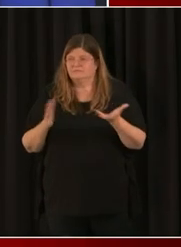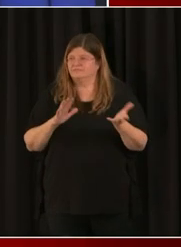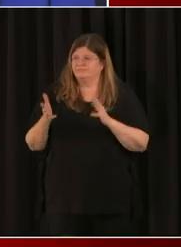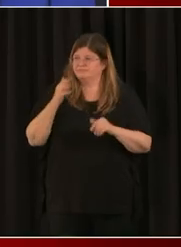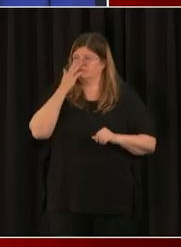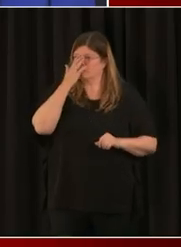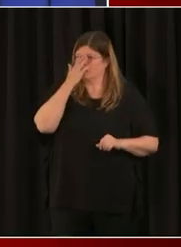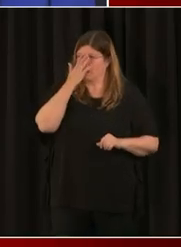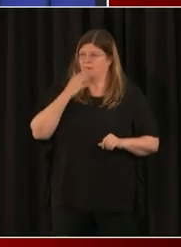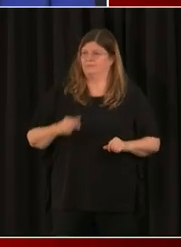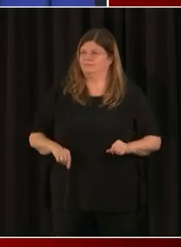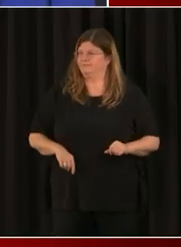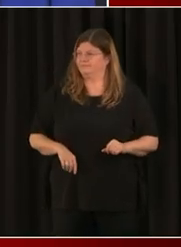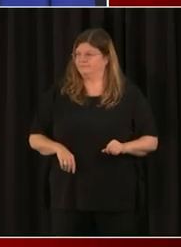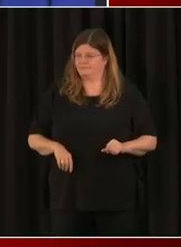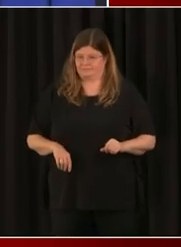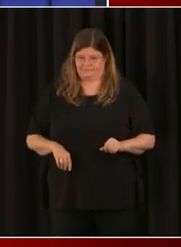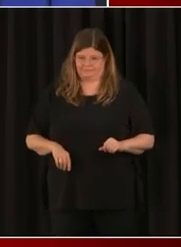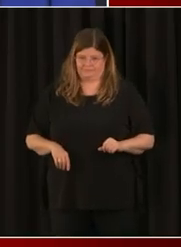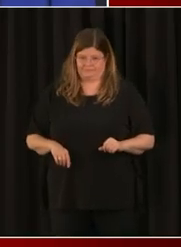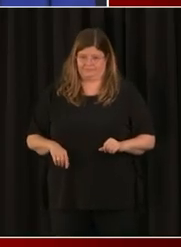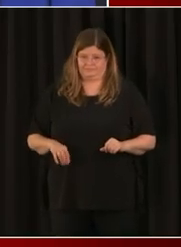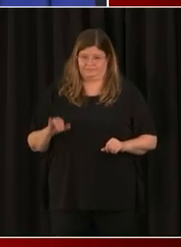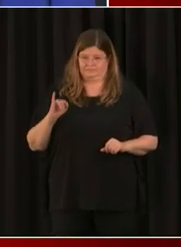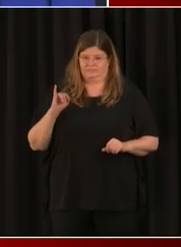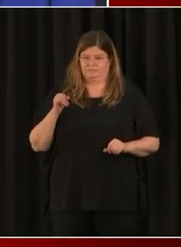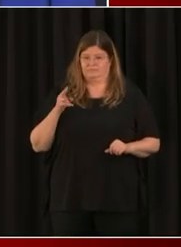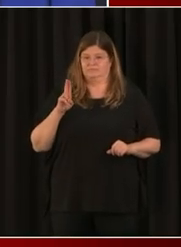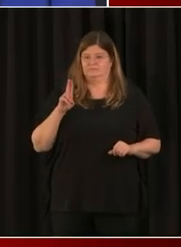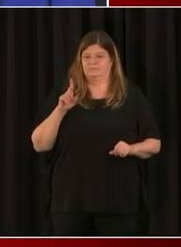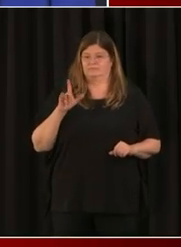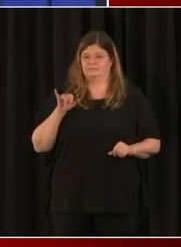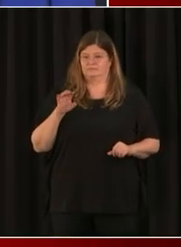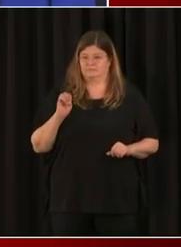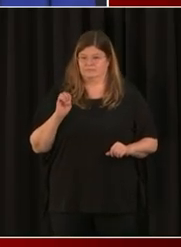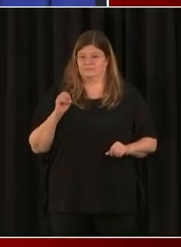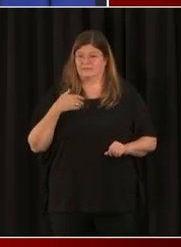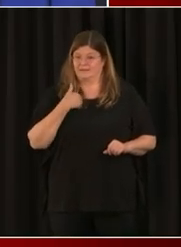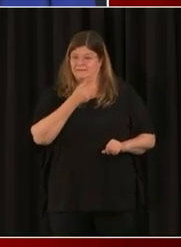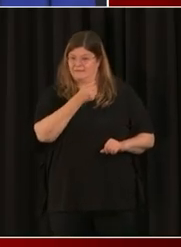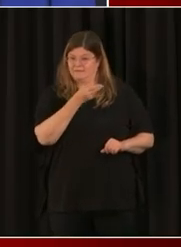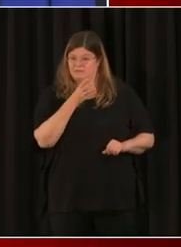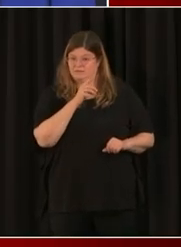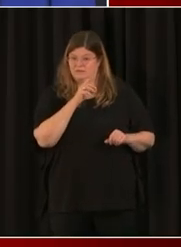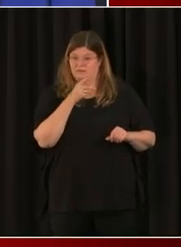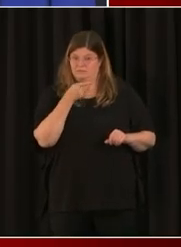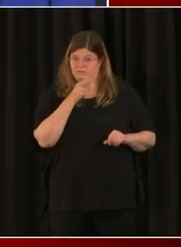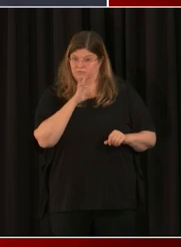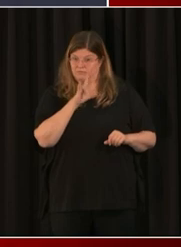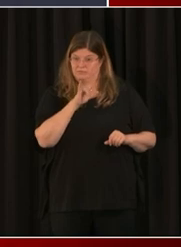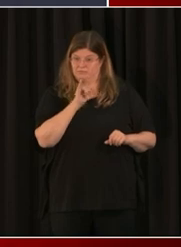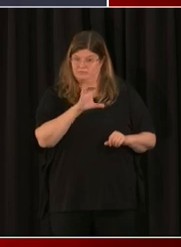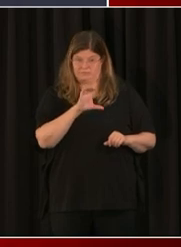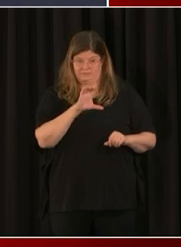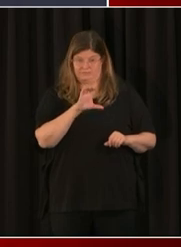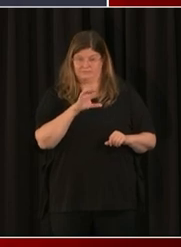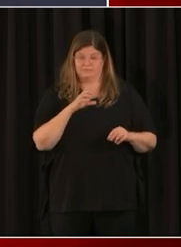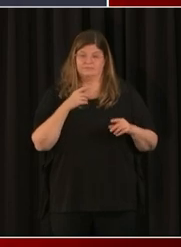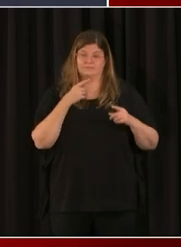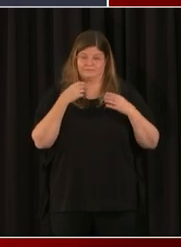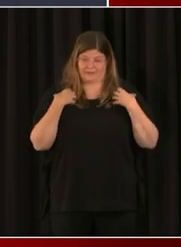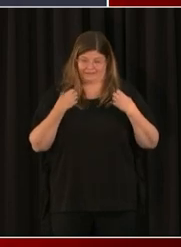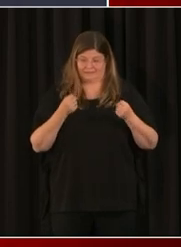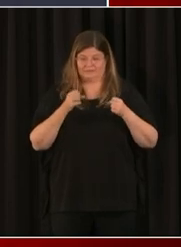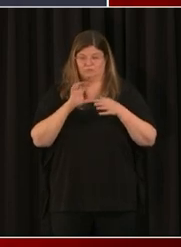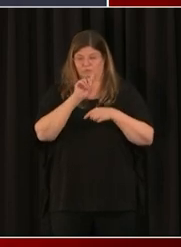time. Okay, Julie? A couple of public safety questions. I'm Julie Zosmer from the Washington Post. First